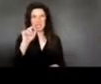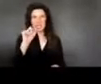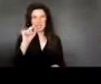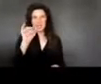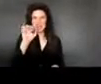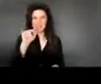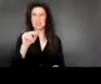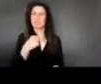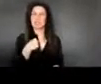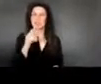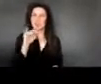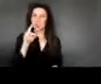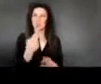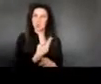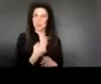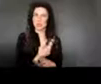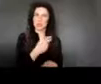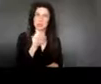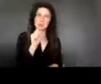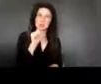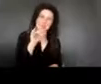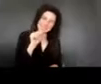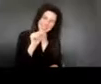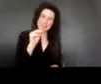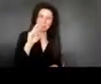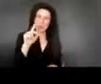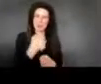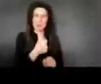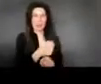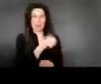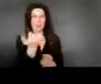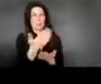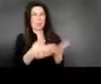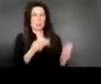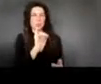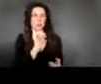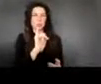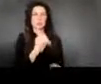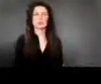of the silt and the mud of the Ping River also.